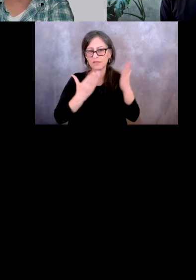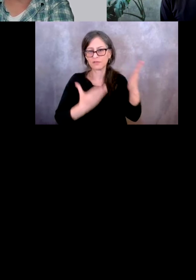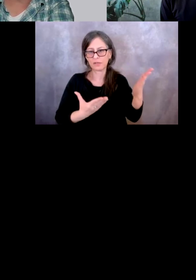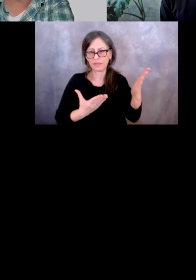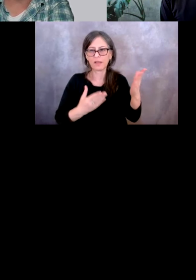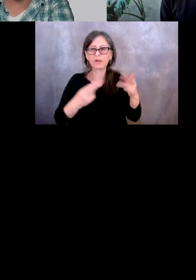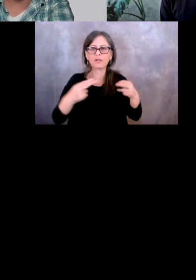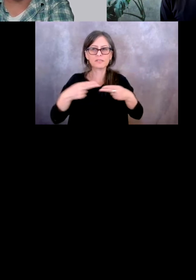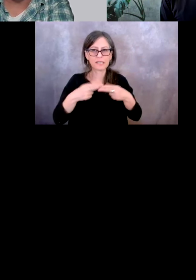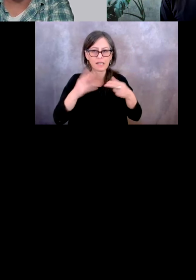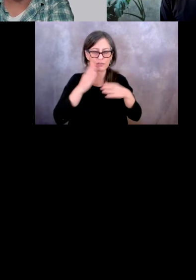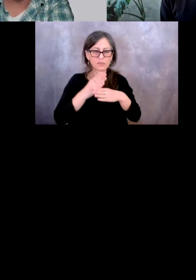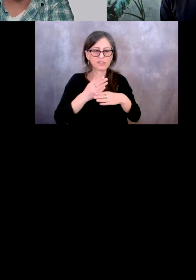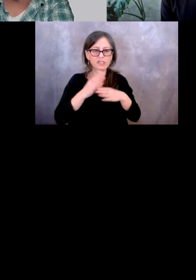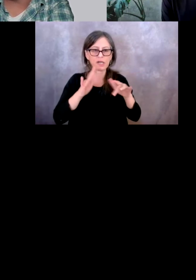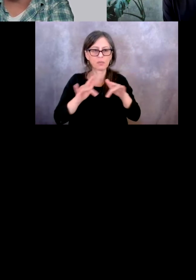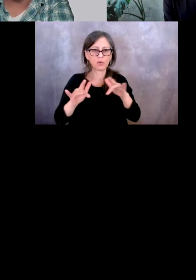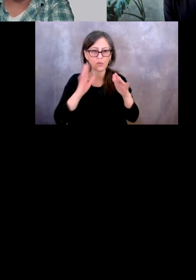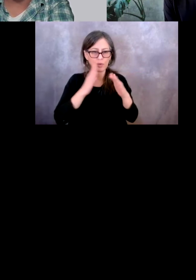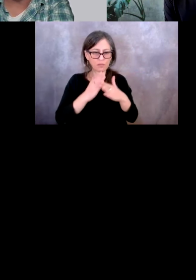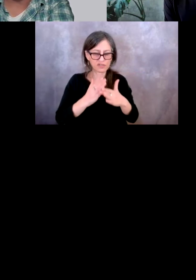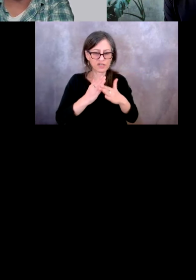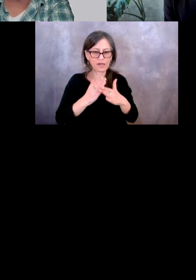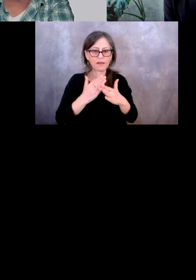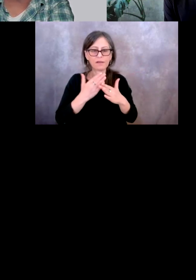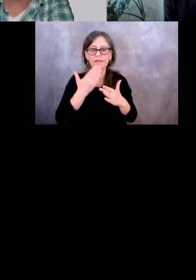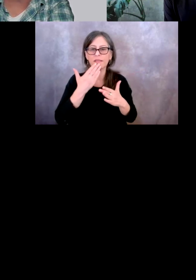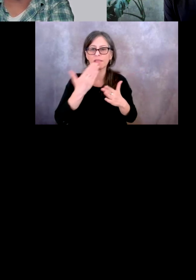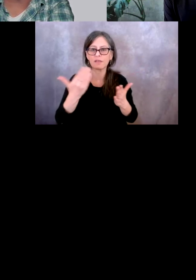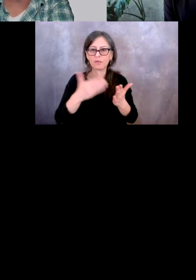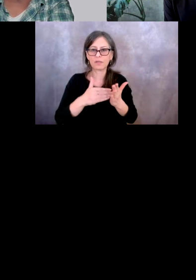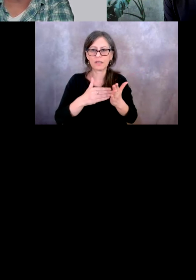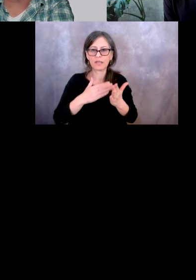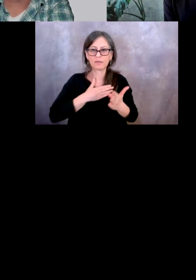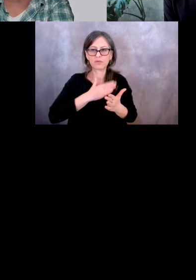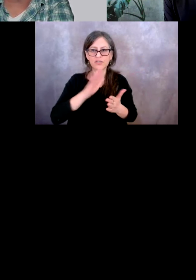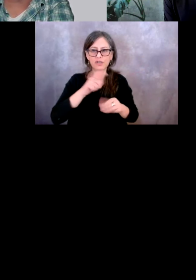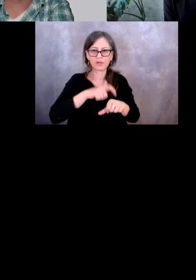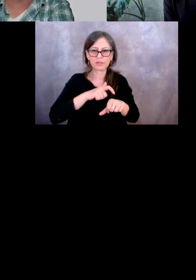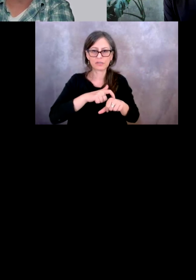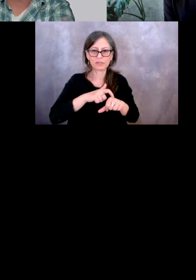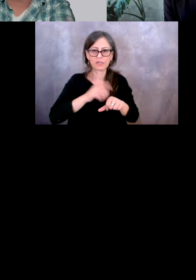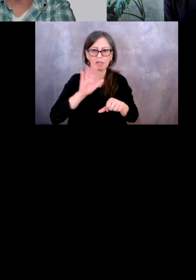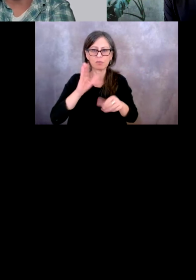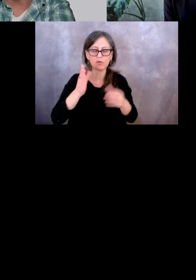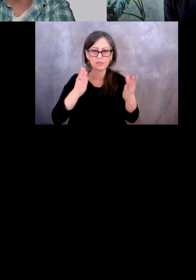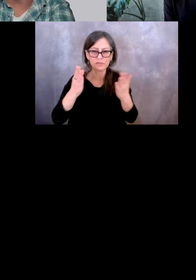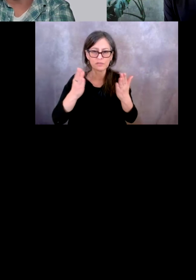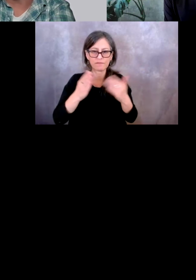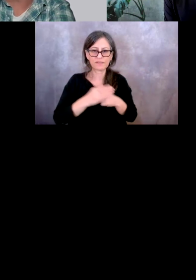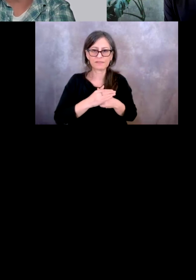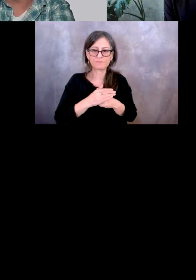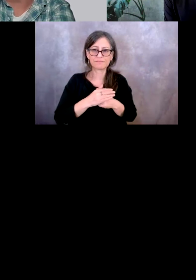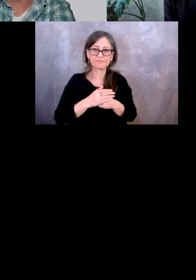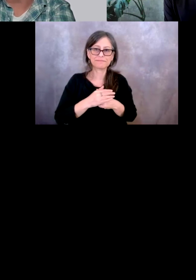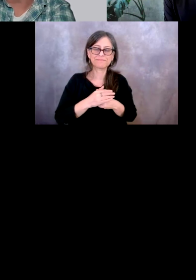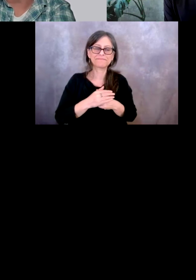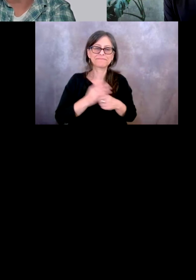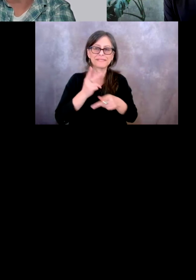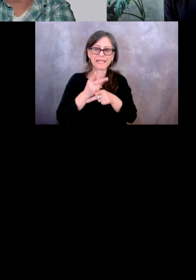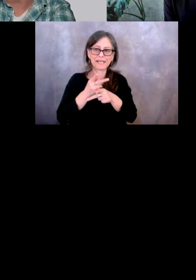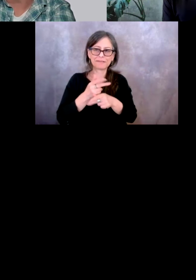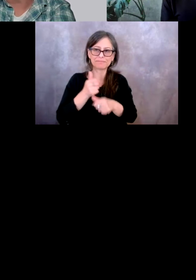the slides and the recording as well. So Rob, once again, appreciate your time, appreciate your service. And until next time, thank